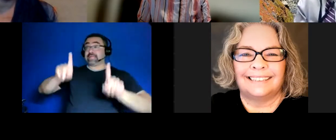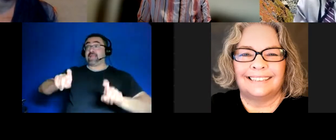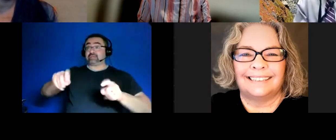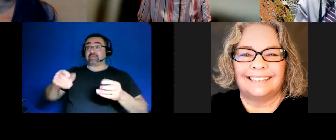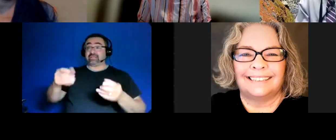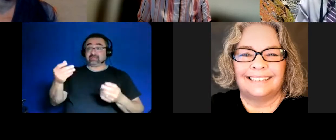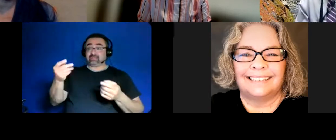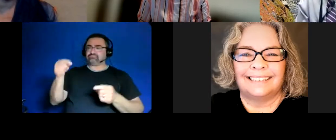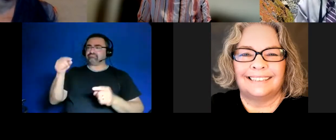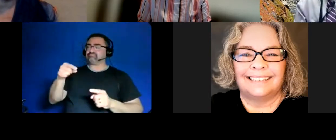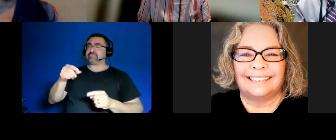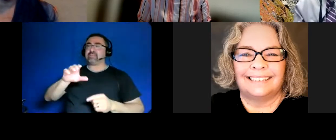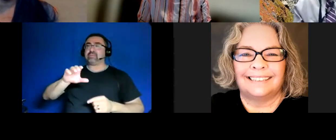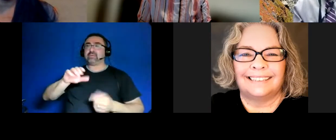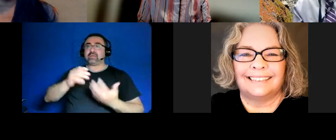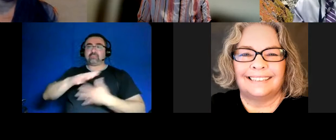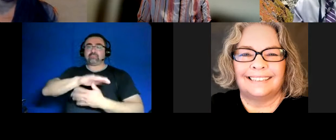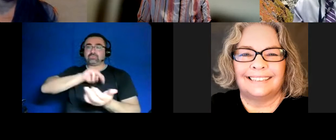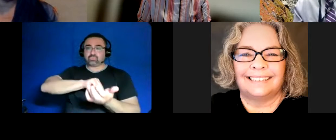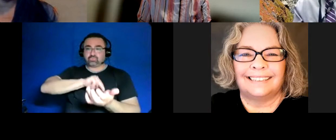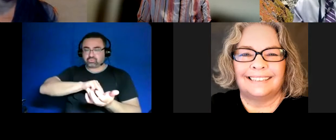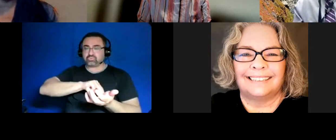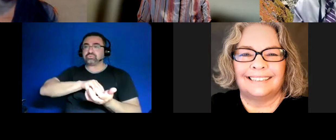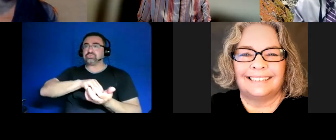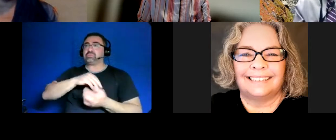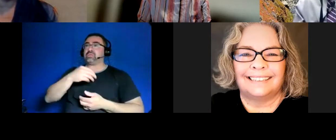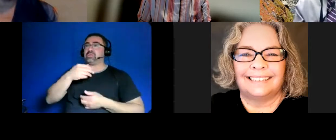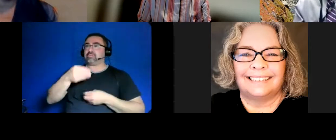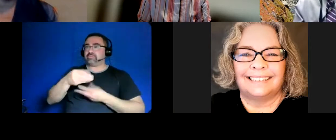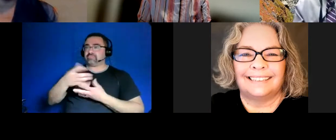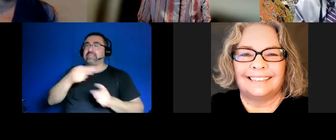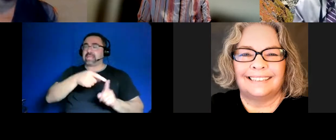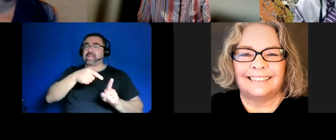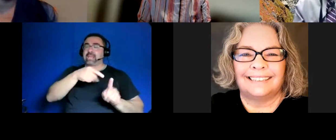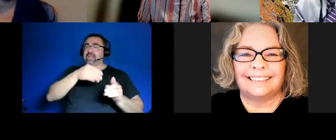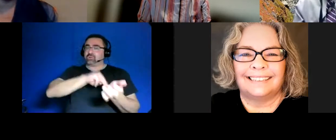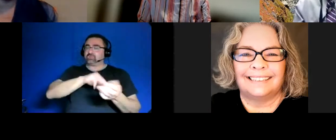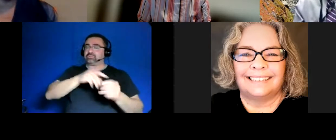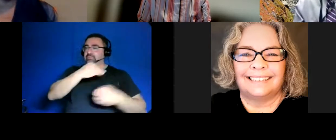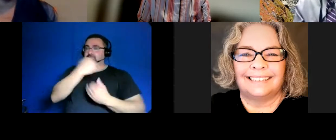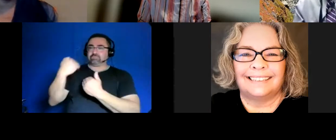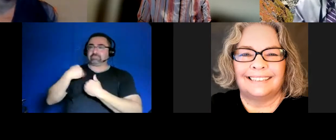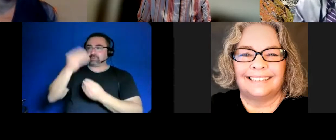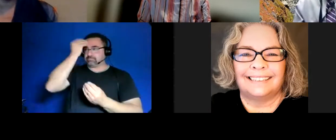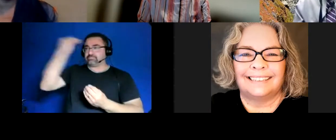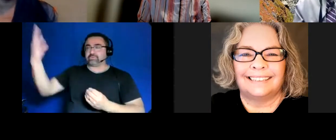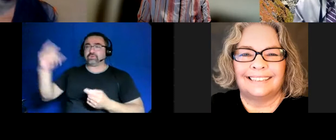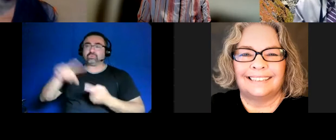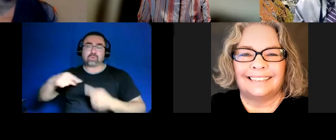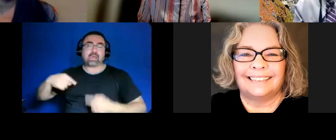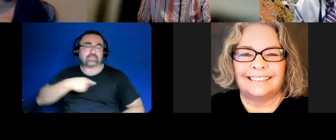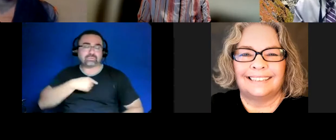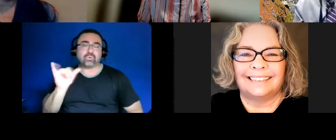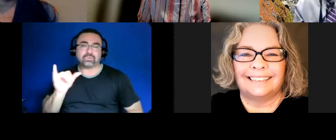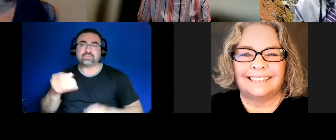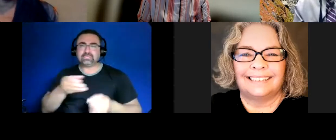at one of their healthcare providers, that healthcare provider is also responsible for reporting that to us. So there are several